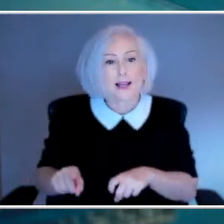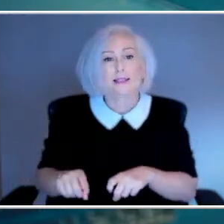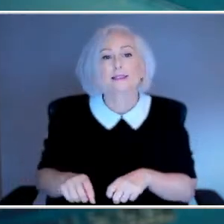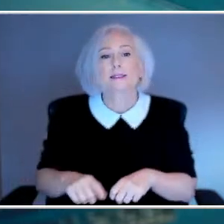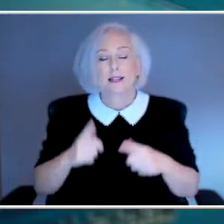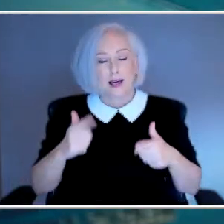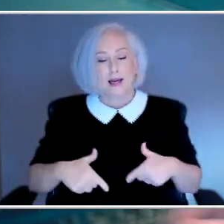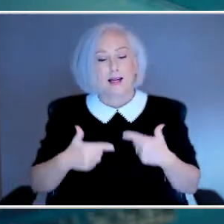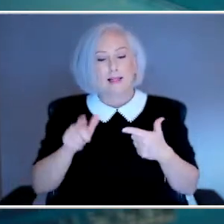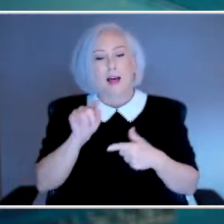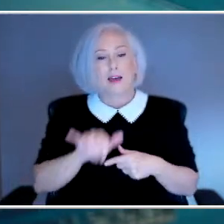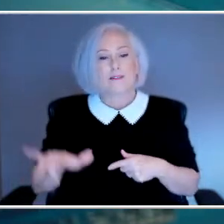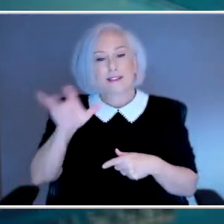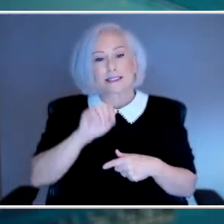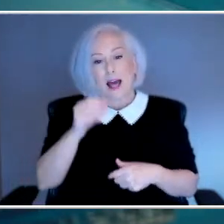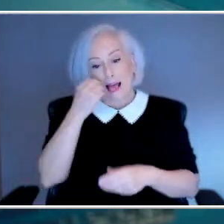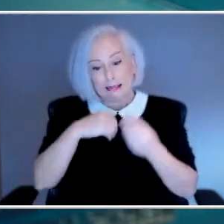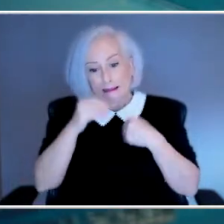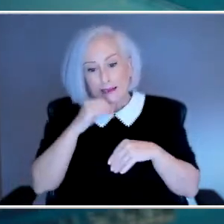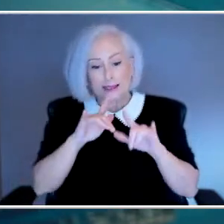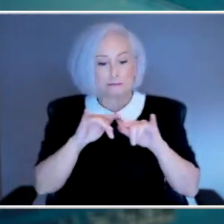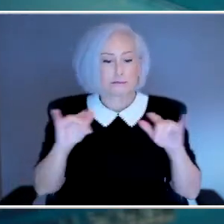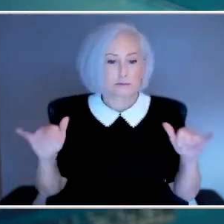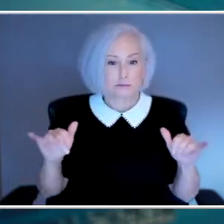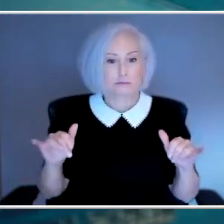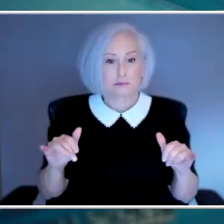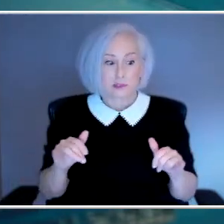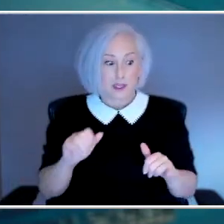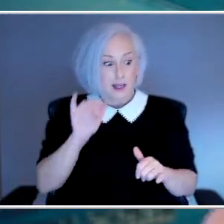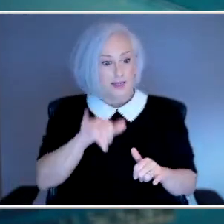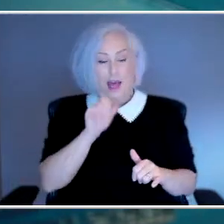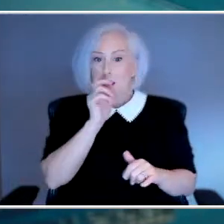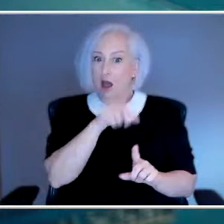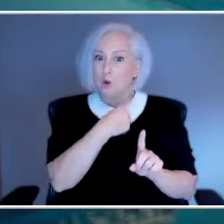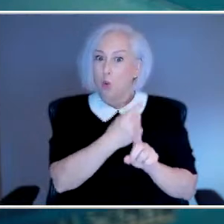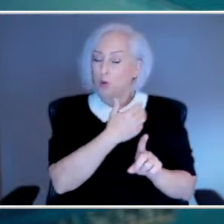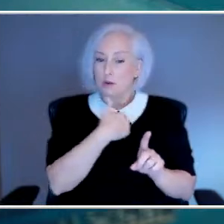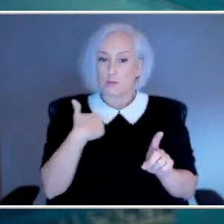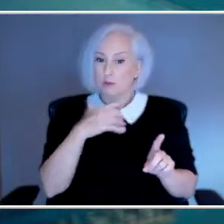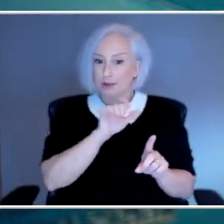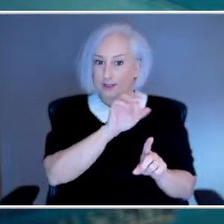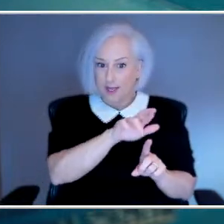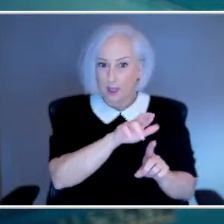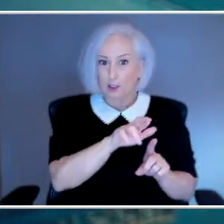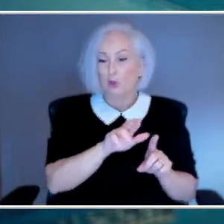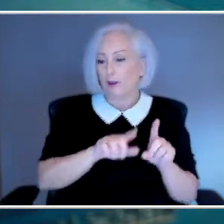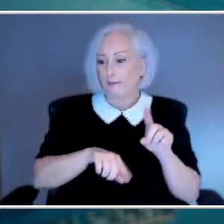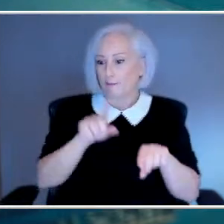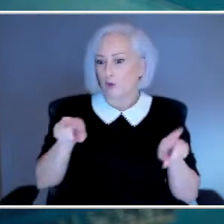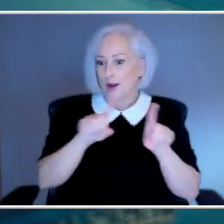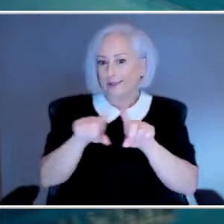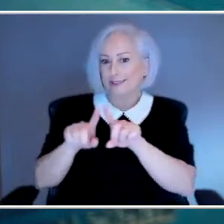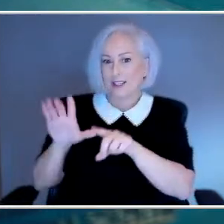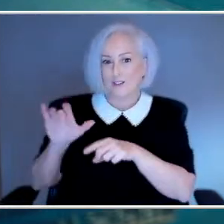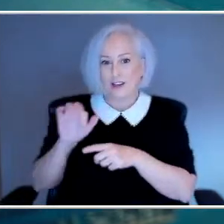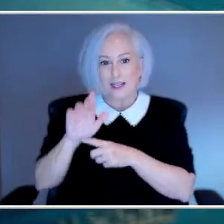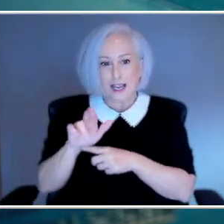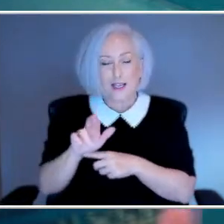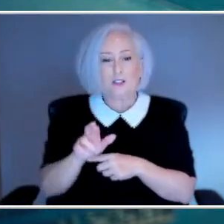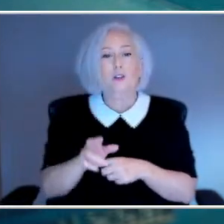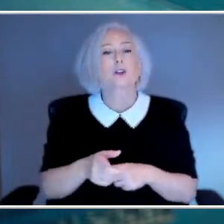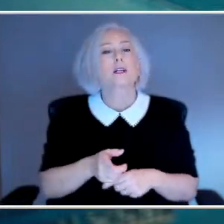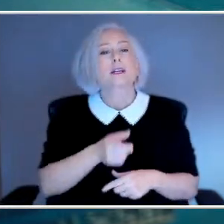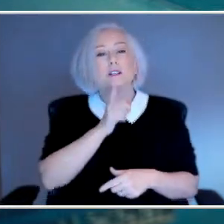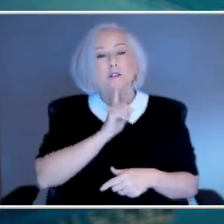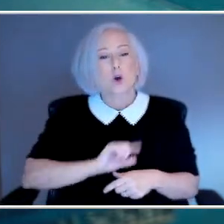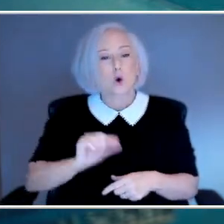breast cancer. We have that in all areas of cancer care. So there are people who monitor that from a GI standpoint for pancreas cancer, gastric